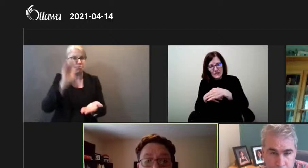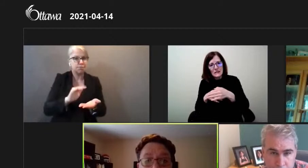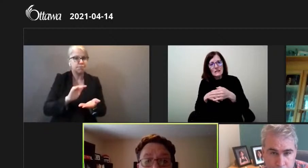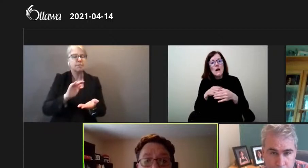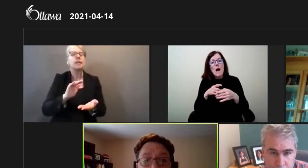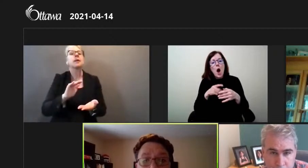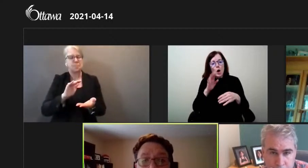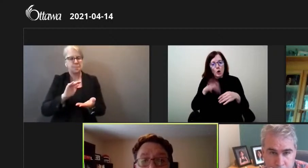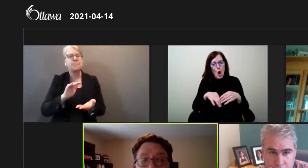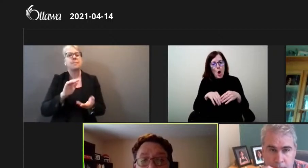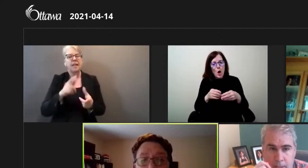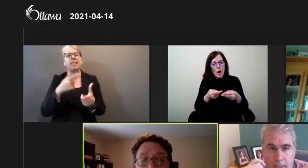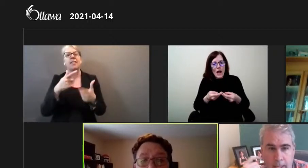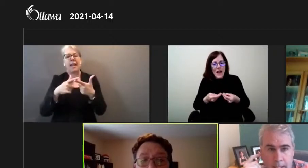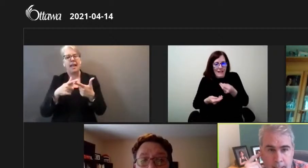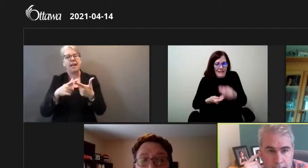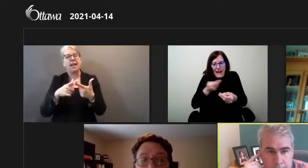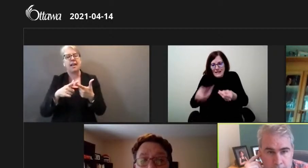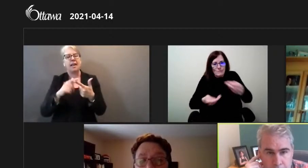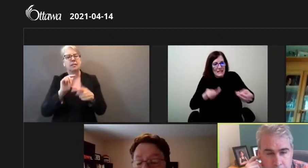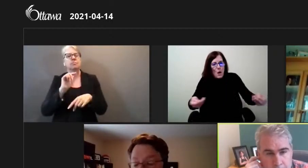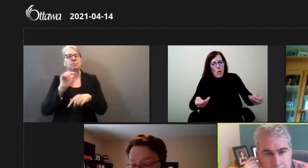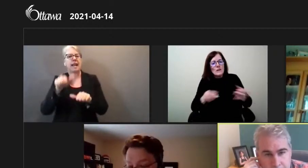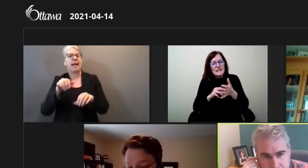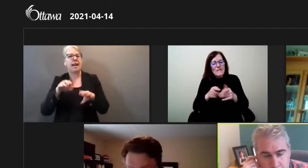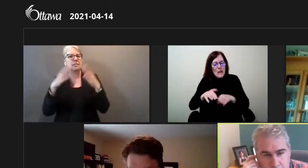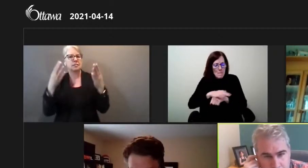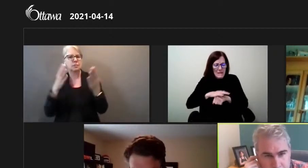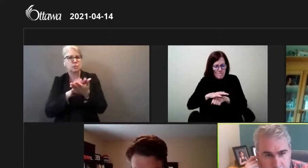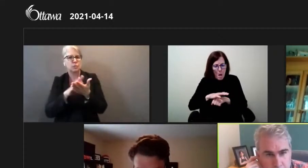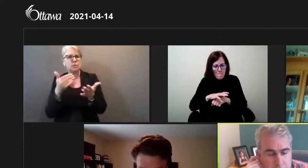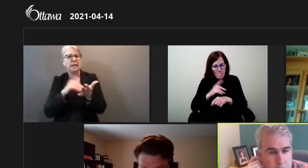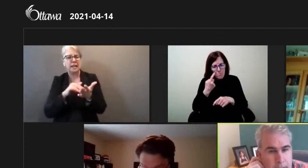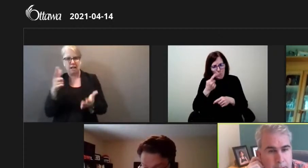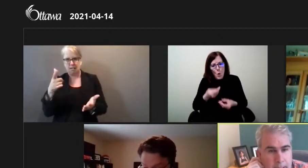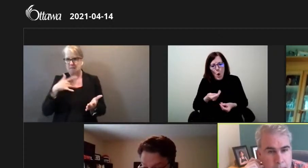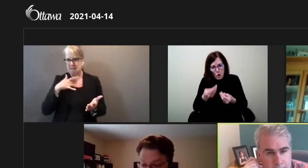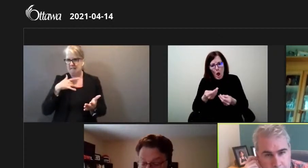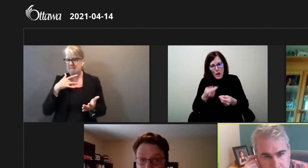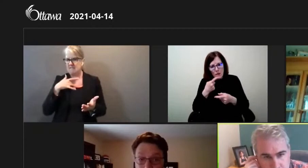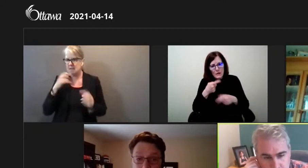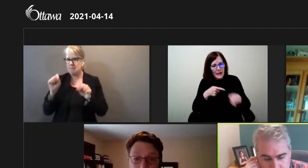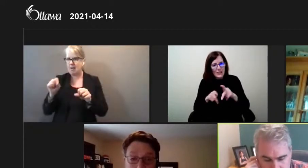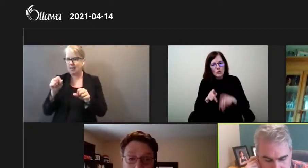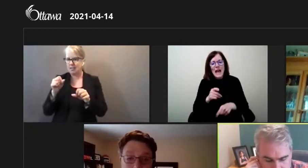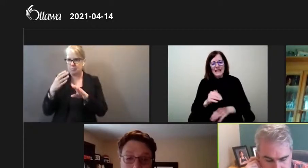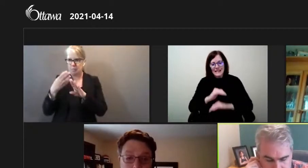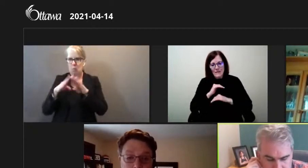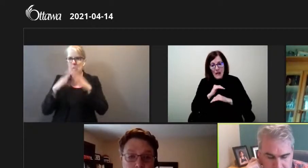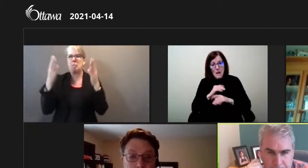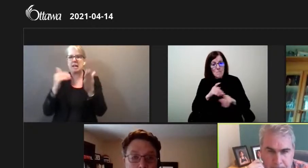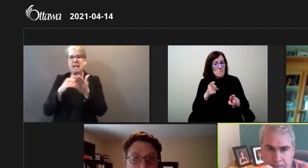in place. And do you think that's still possible between now and the end of June?